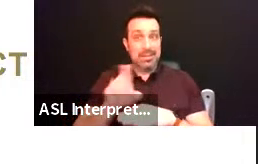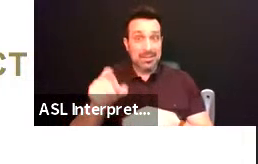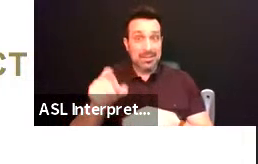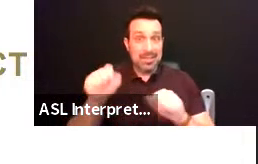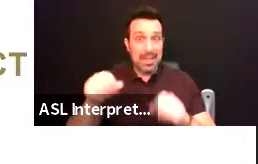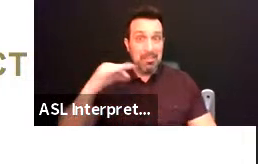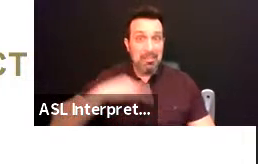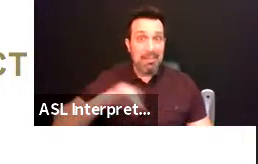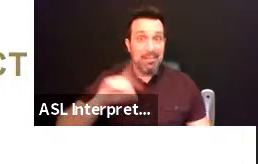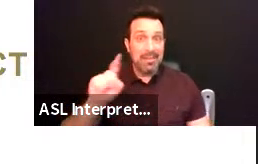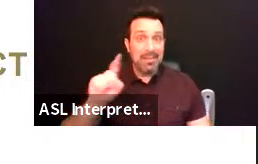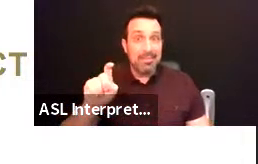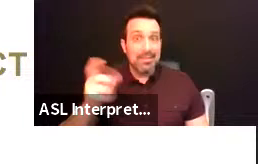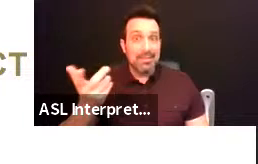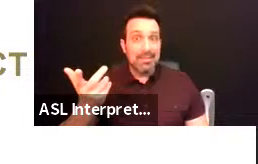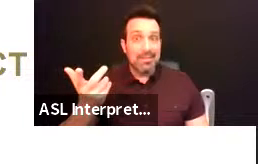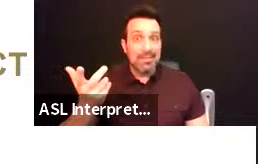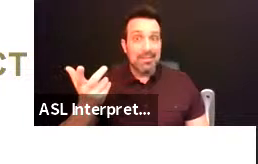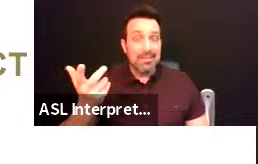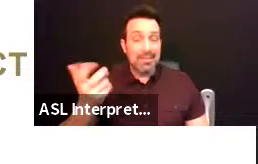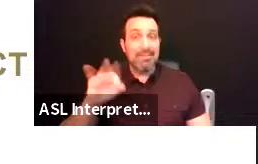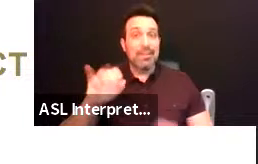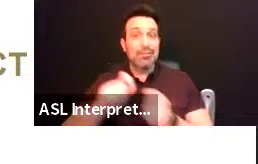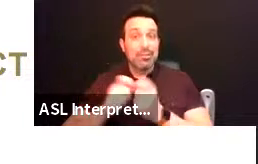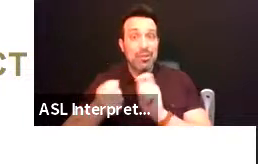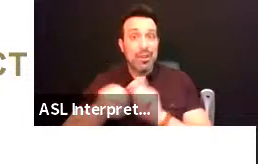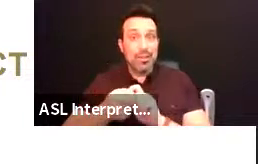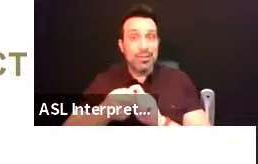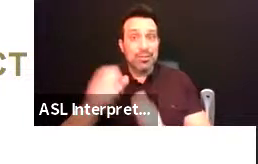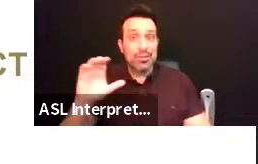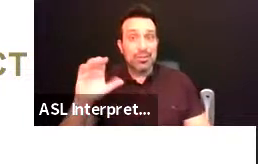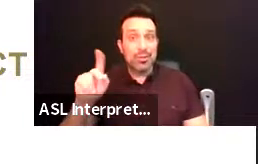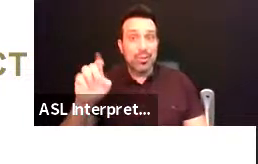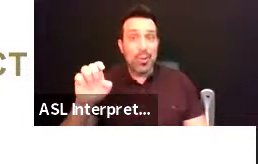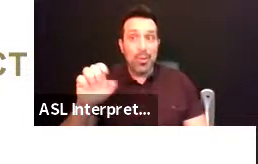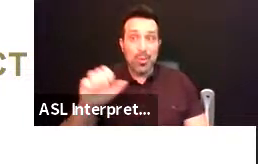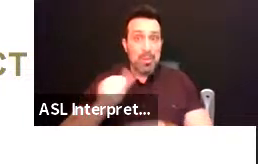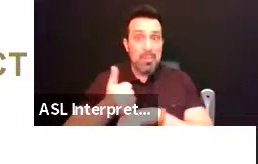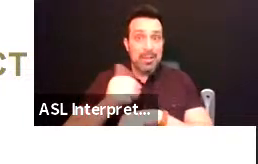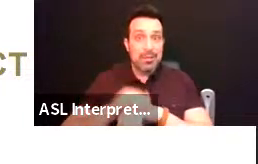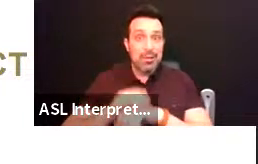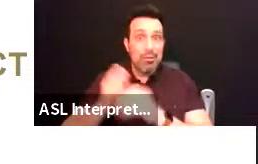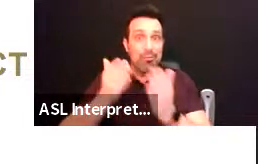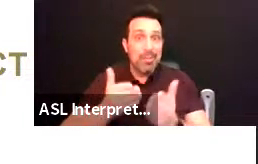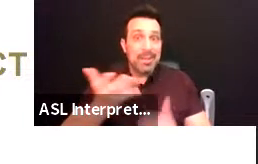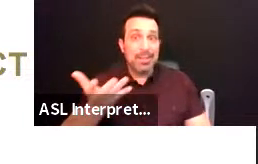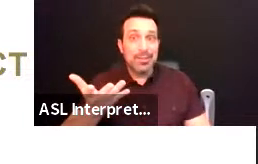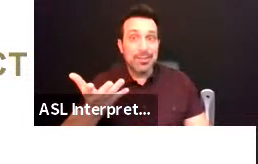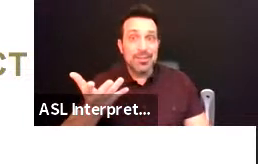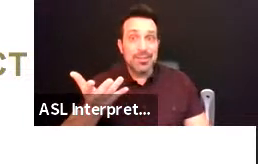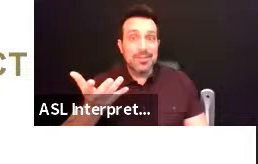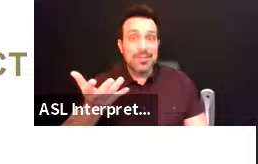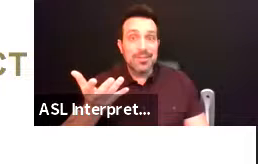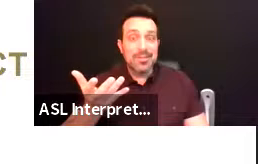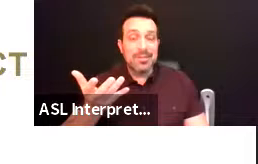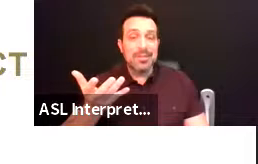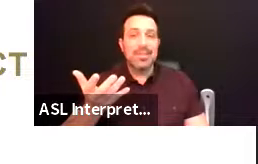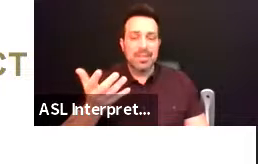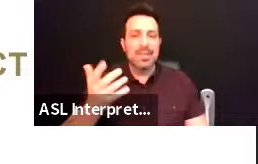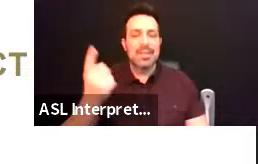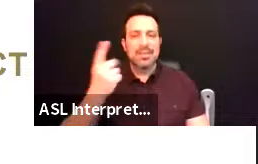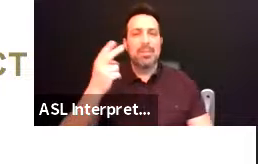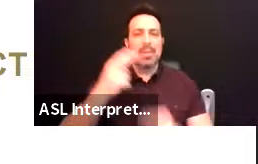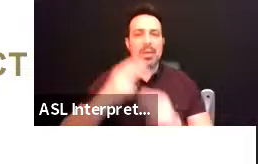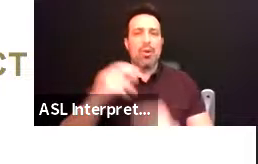benefited by a change in the code based on that recommendation? there's something called a